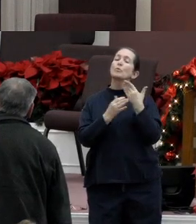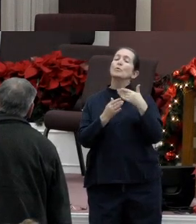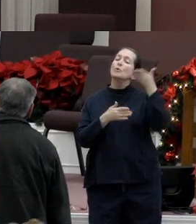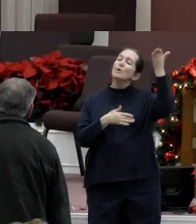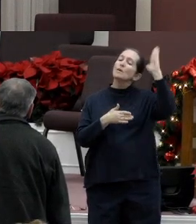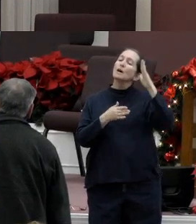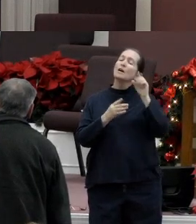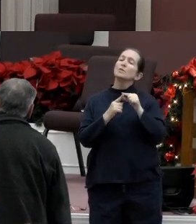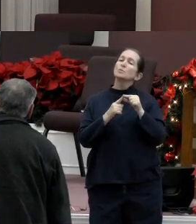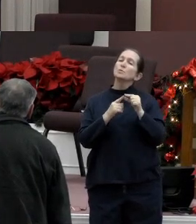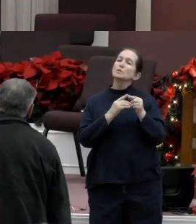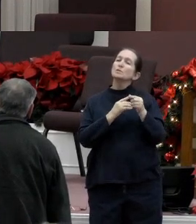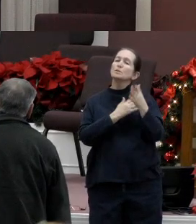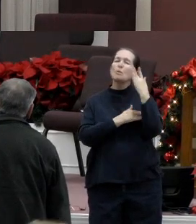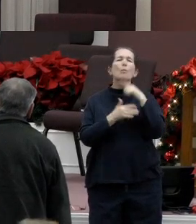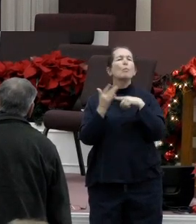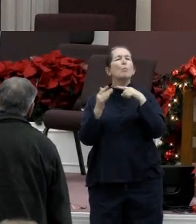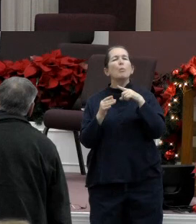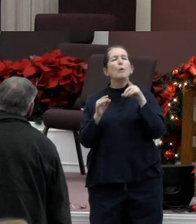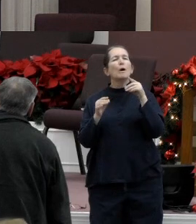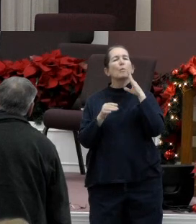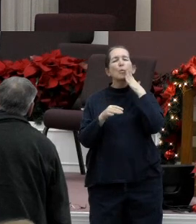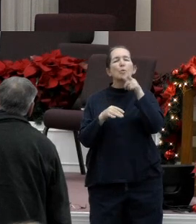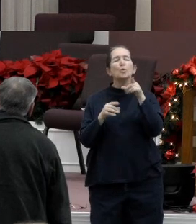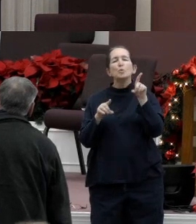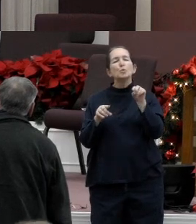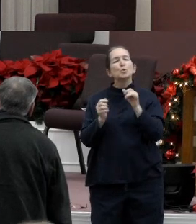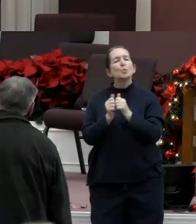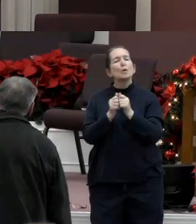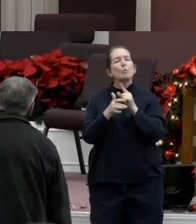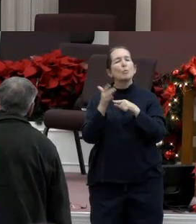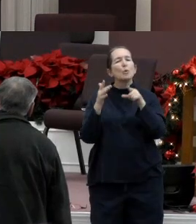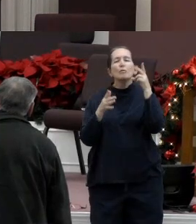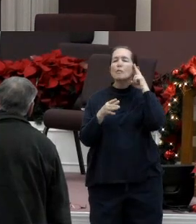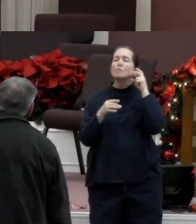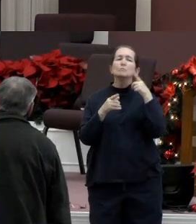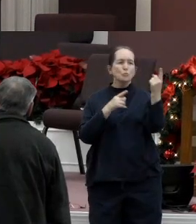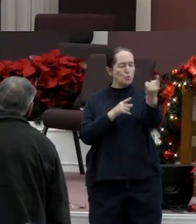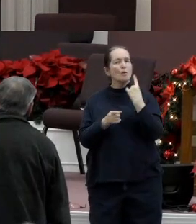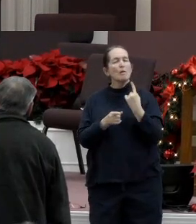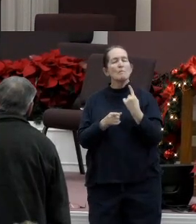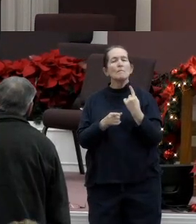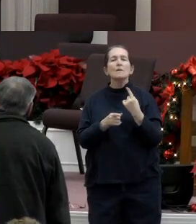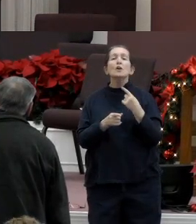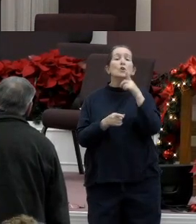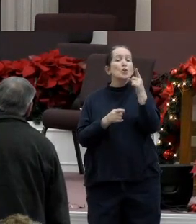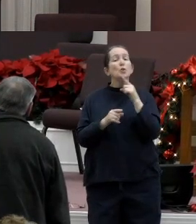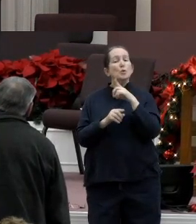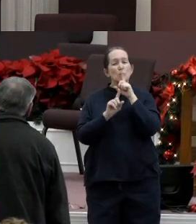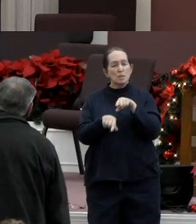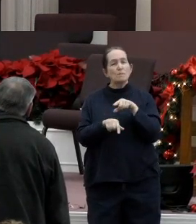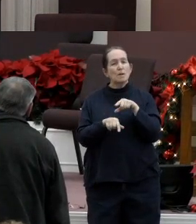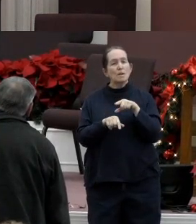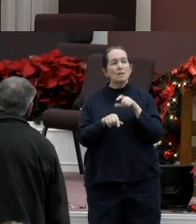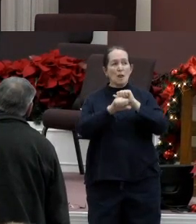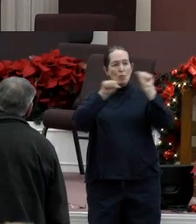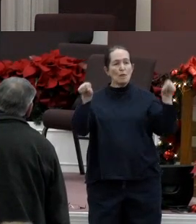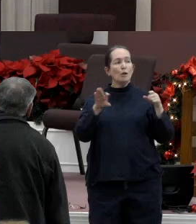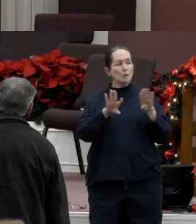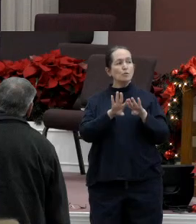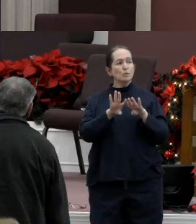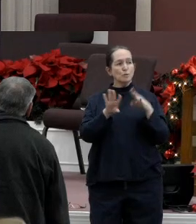what will you do with what you have heard? You step out and come. You respond. The altar is open. Come and